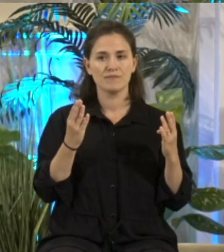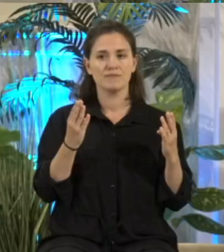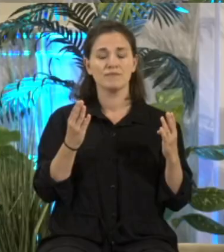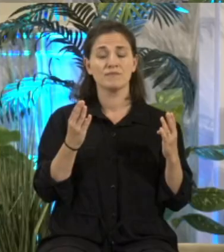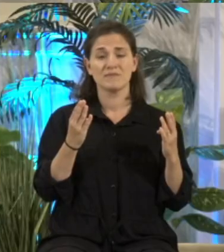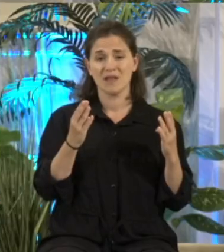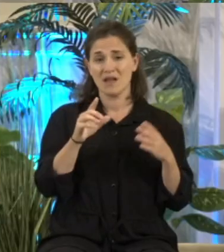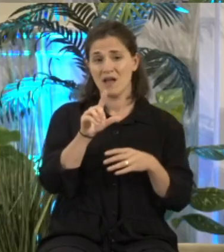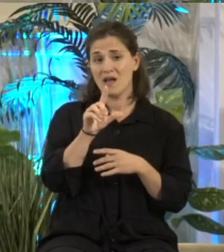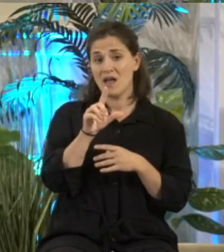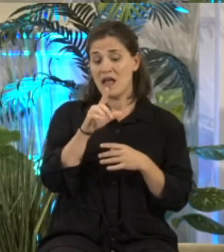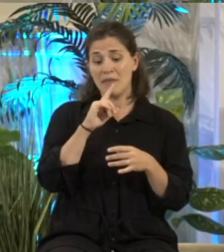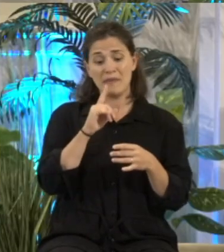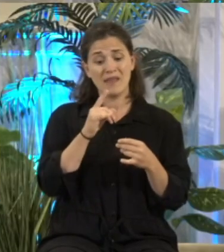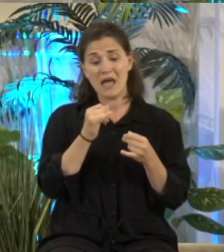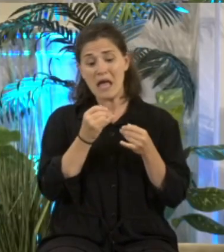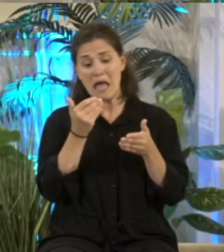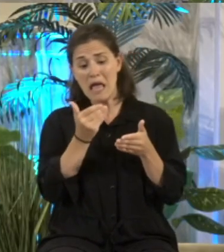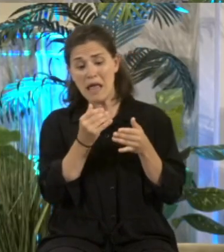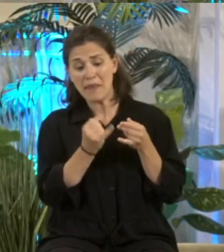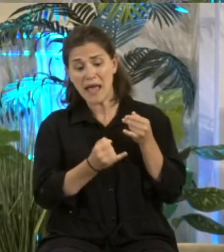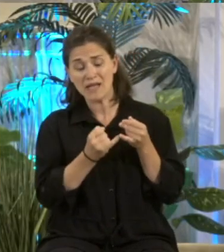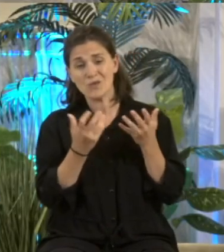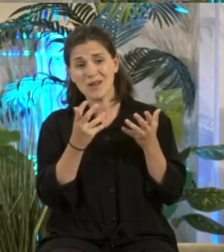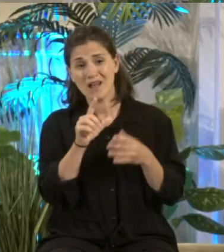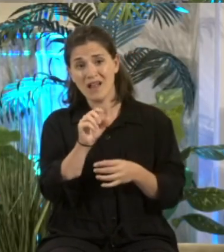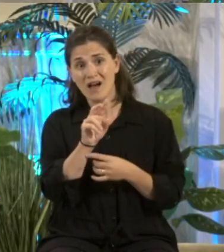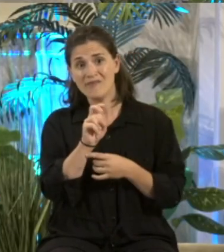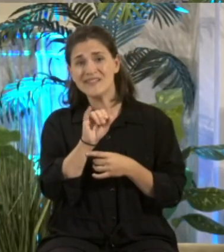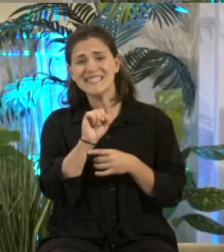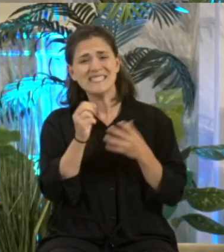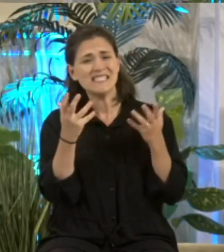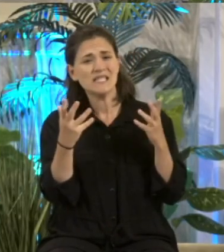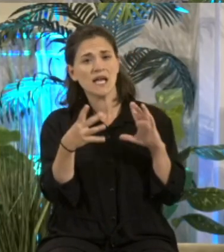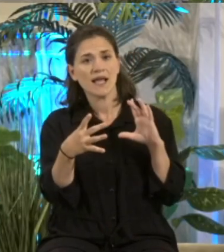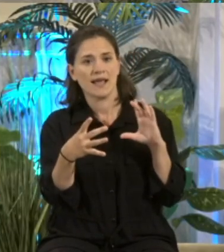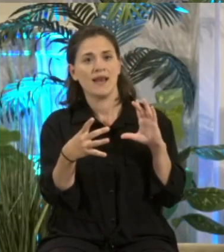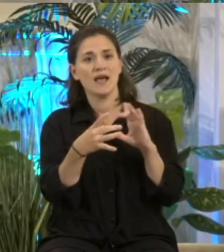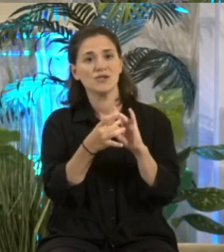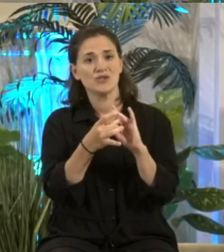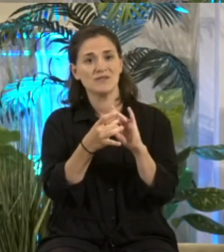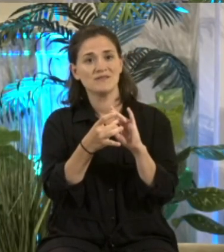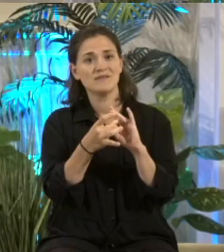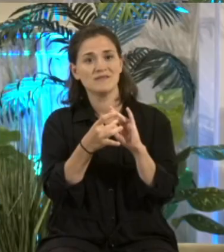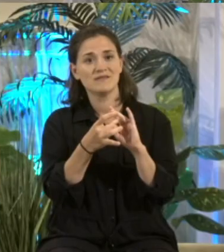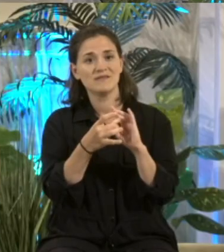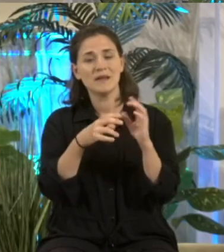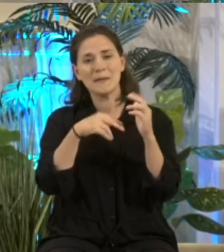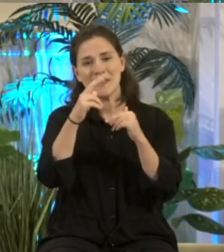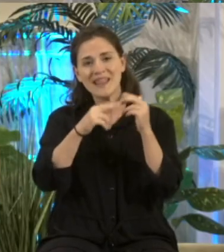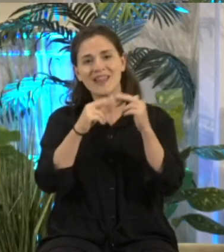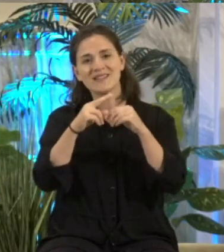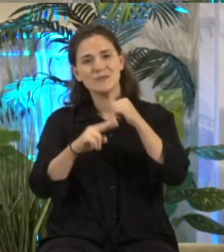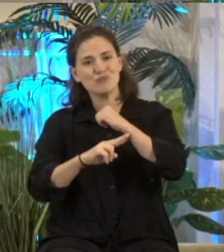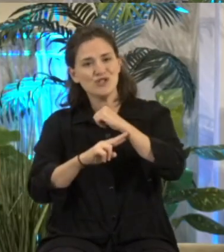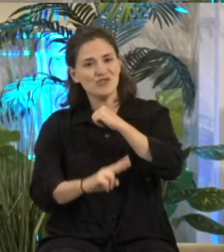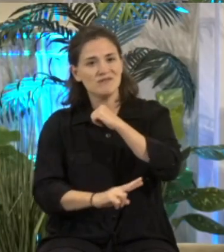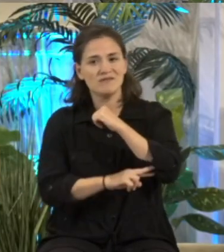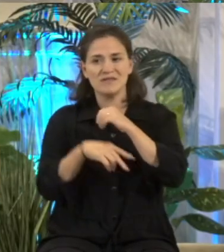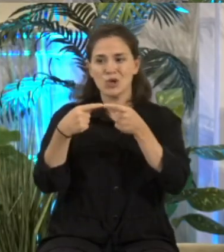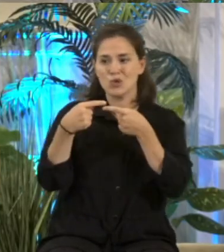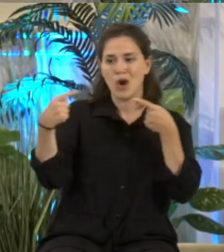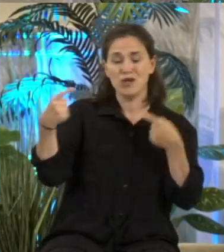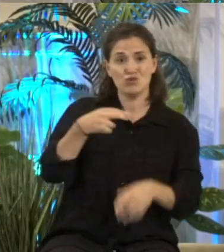love is connection. The kind that builds bridges across differences like Rick has done, across religious differences